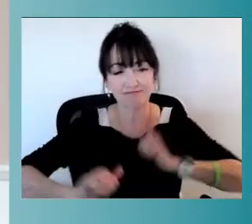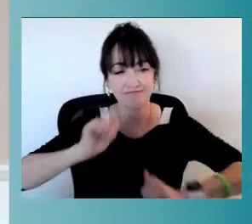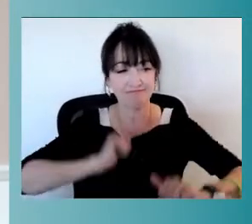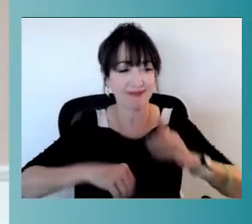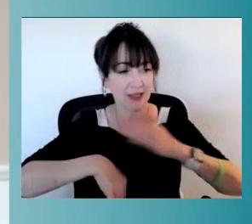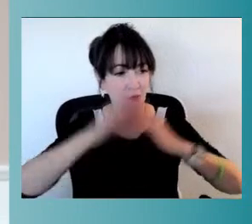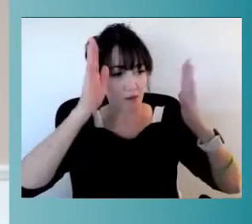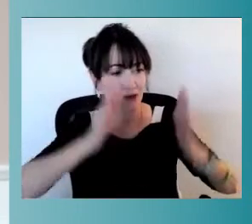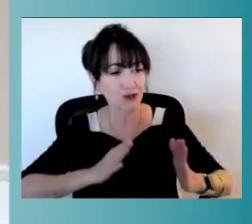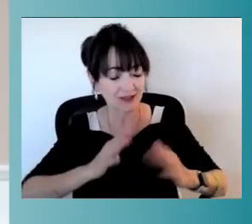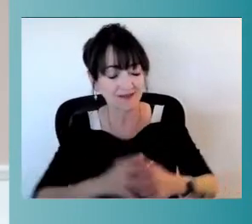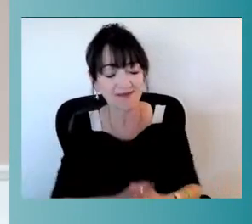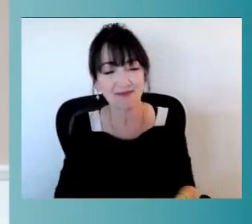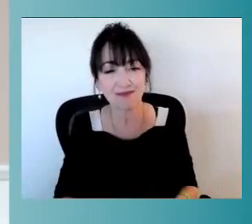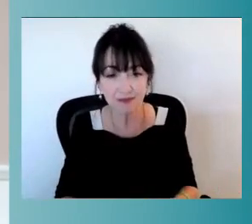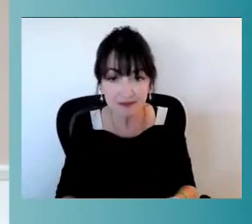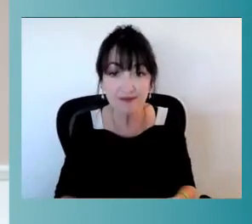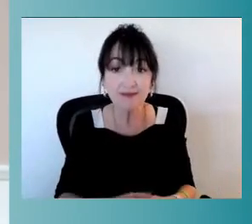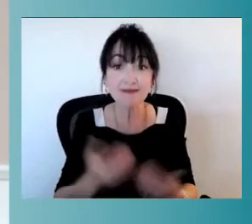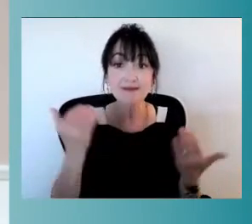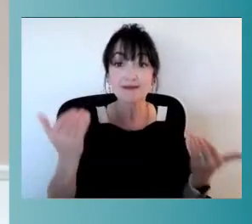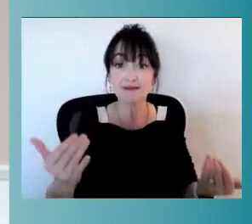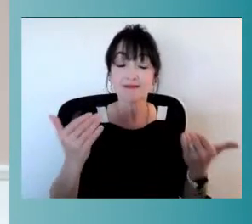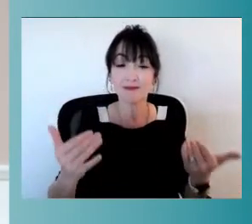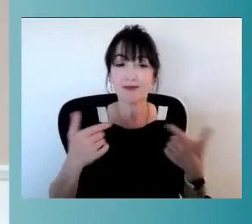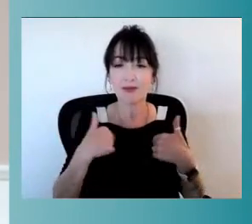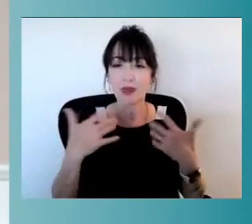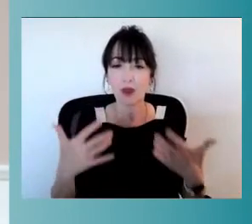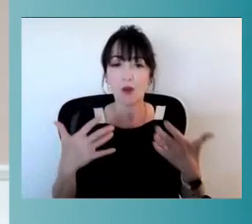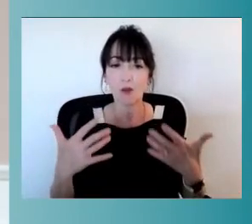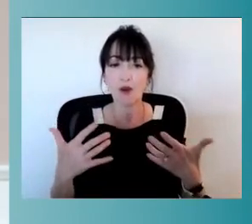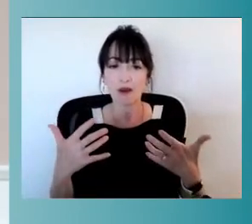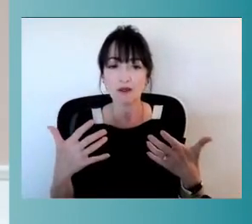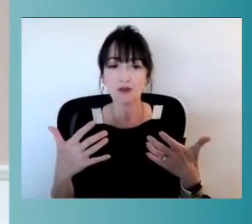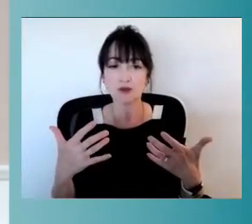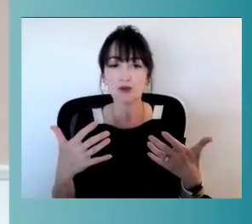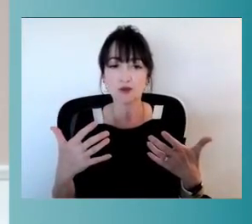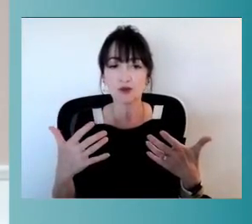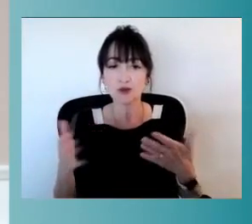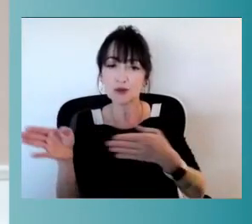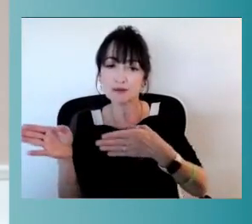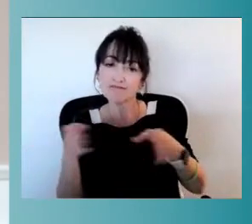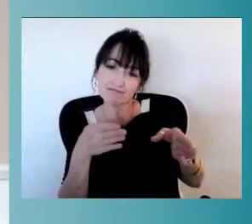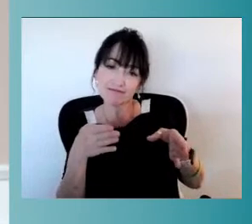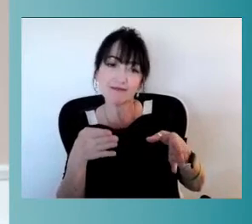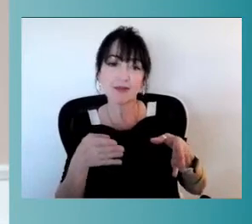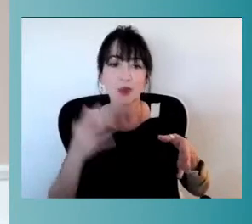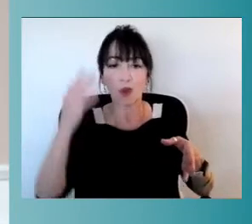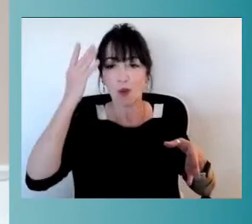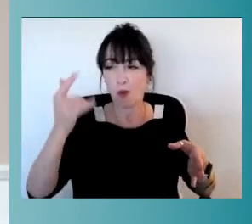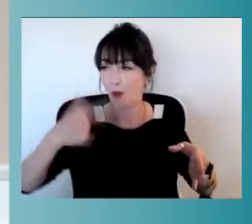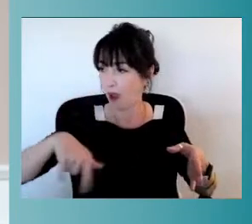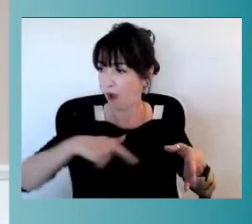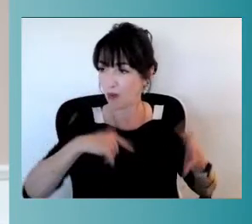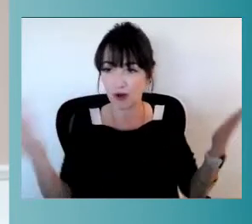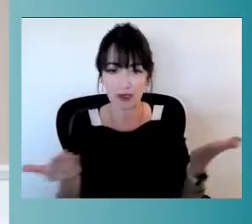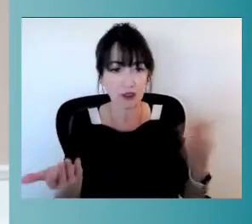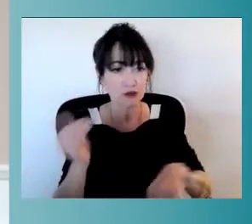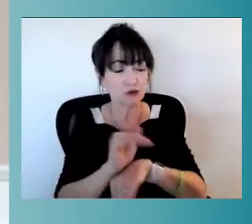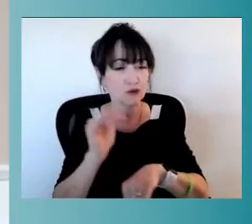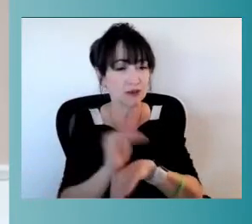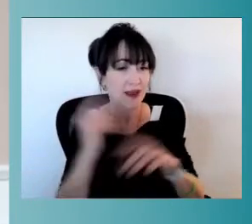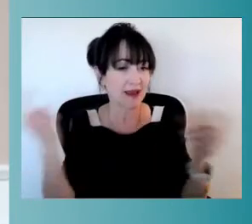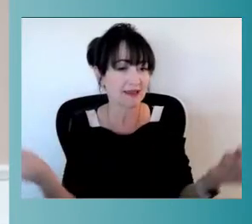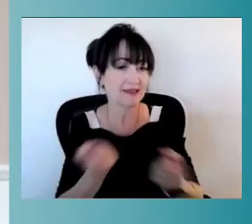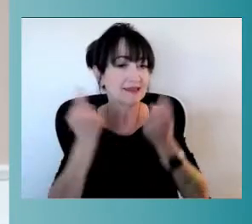So with that, I want to pivot us to why we're all here tonight, which is to celebrate our Compassionate